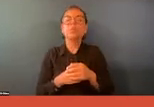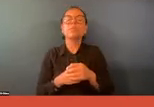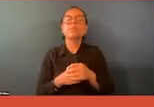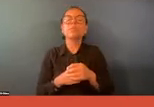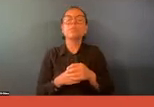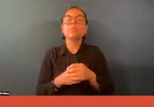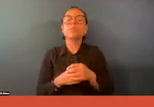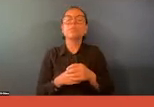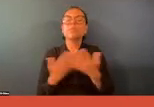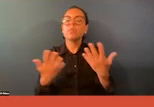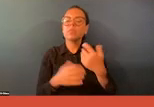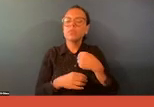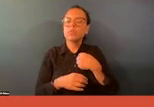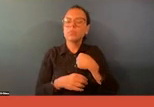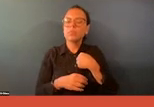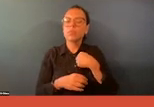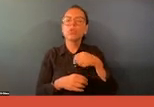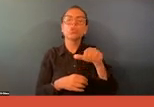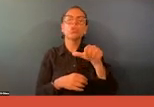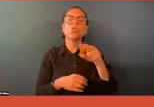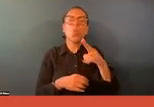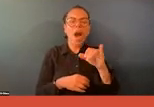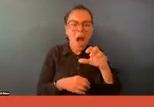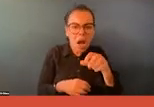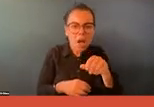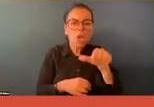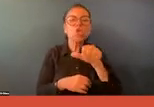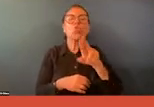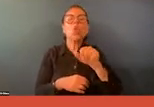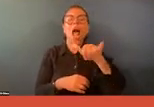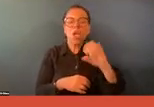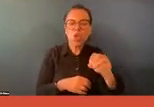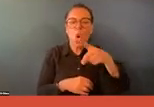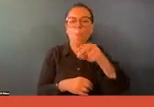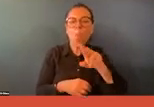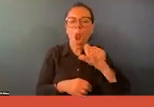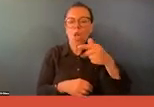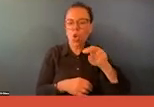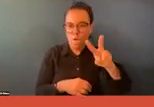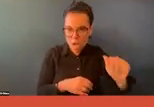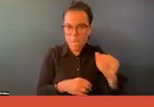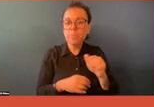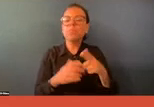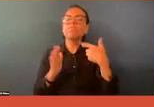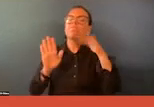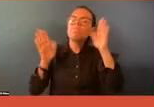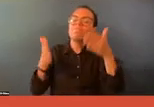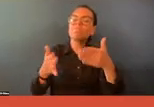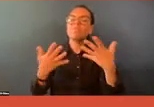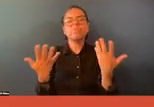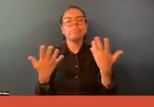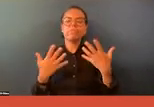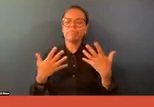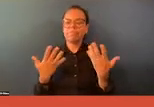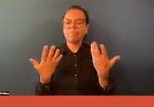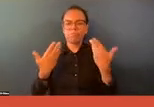Rwanda. My name is Surayo Pulatova, Health and Climate Specialist, USAID Healthy Mother and Healthy Baby